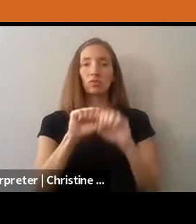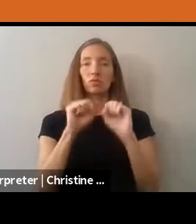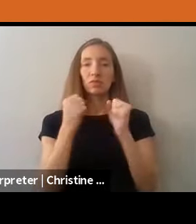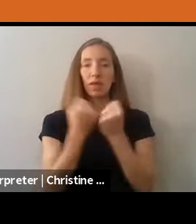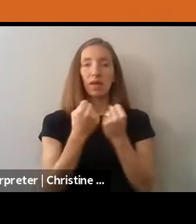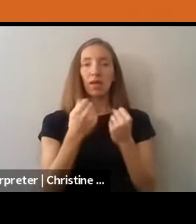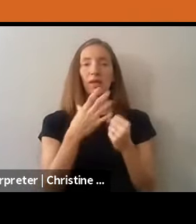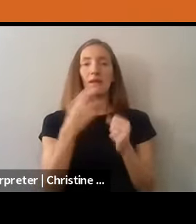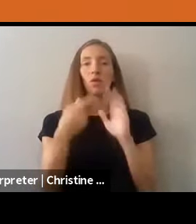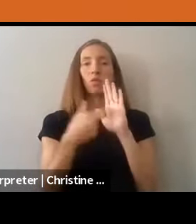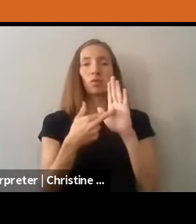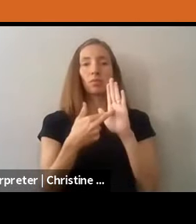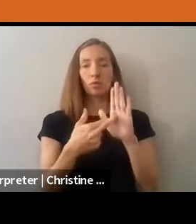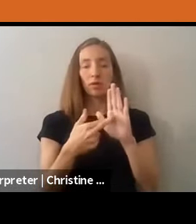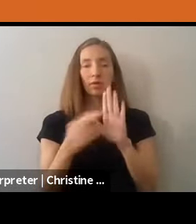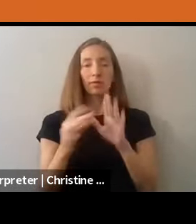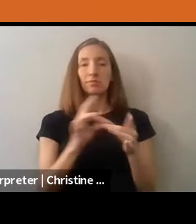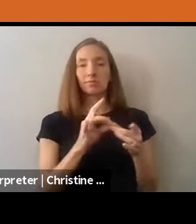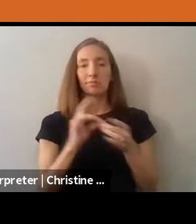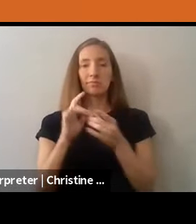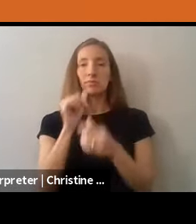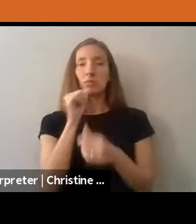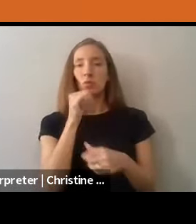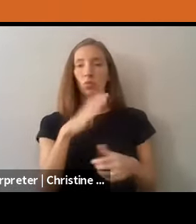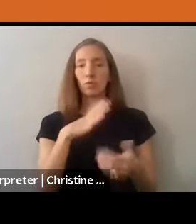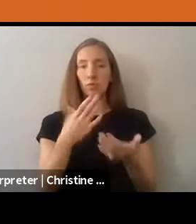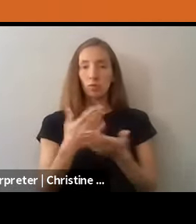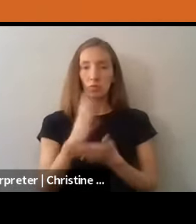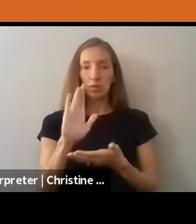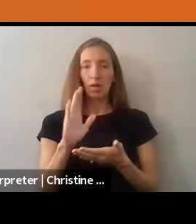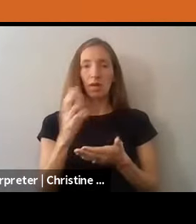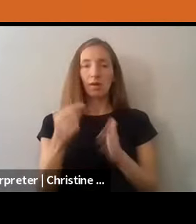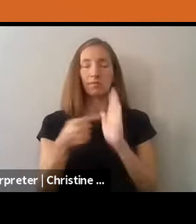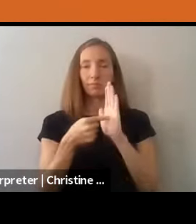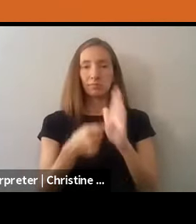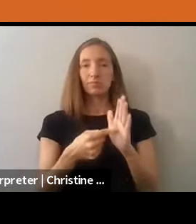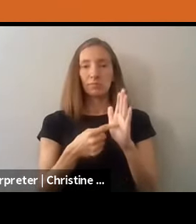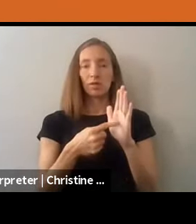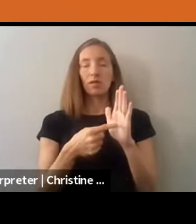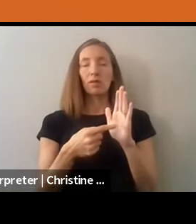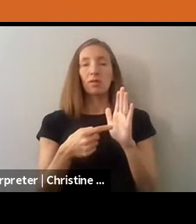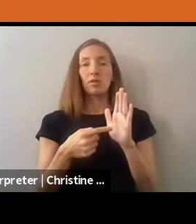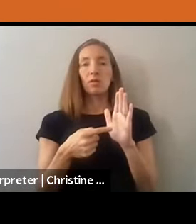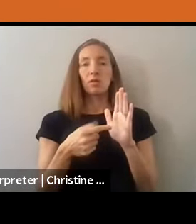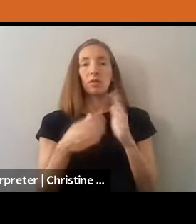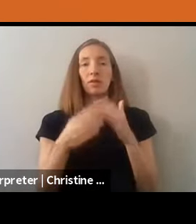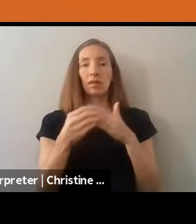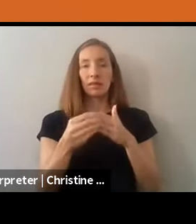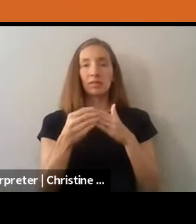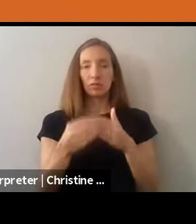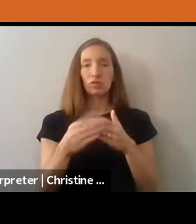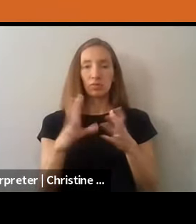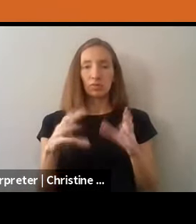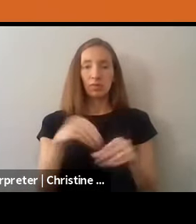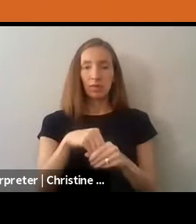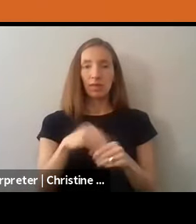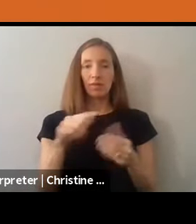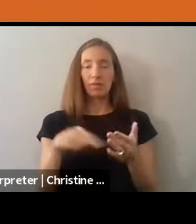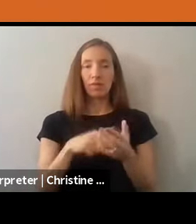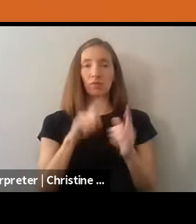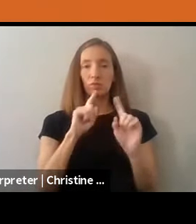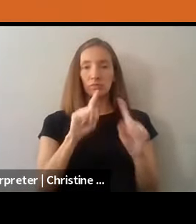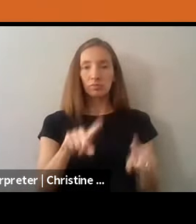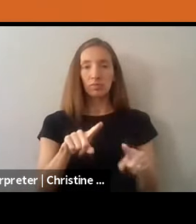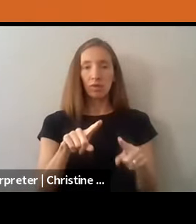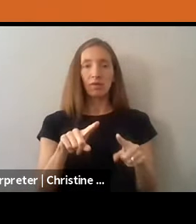and who have continued to demonstrate leadership in this area of prevention response in spite of the shrinking